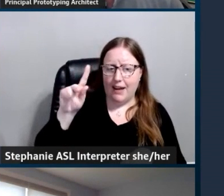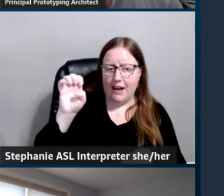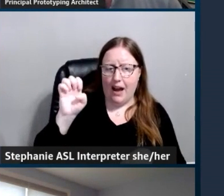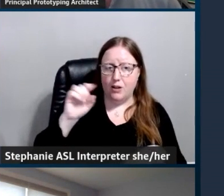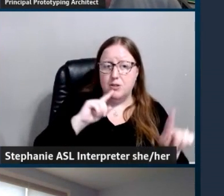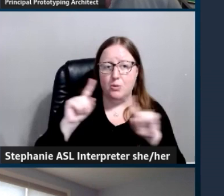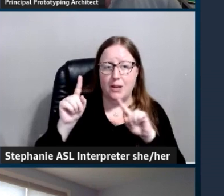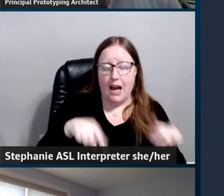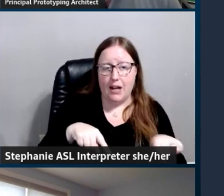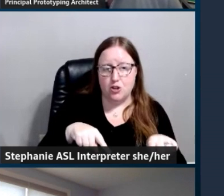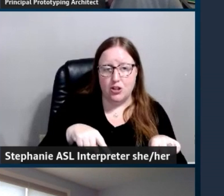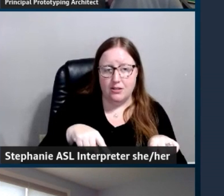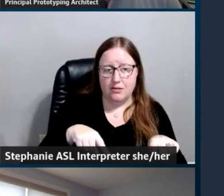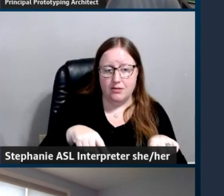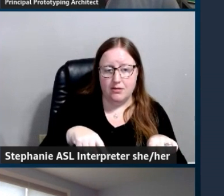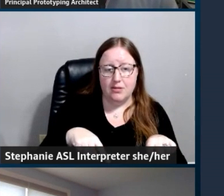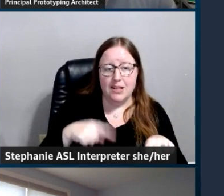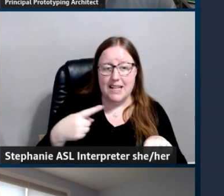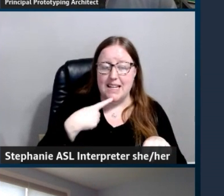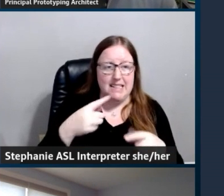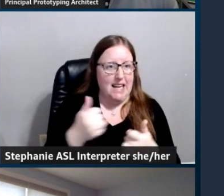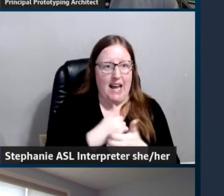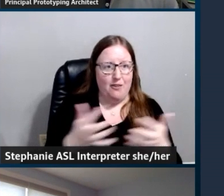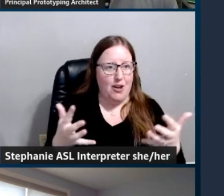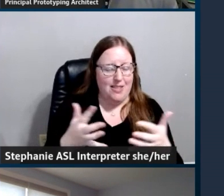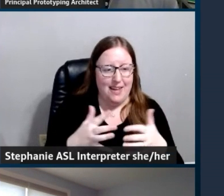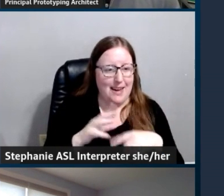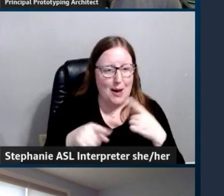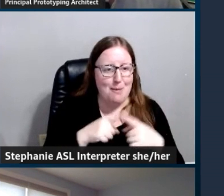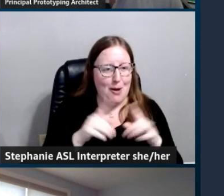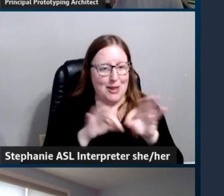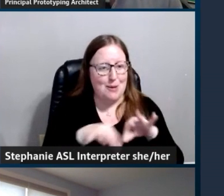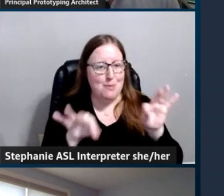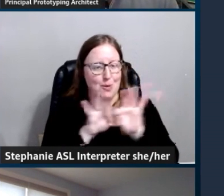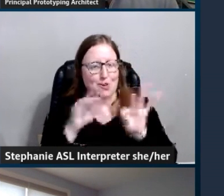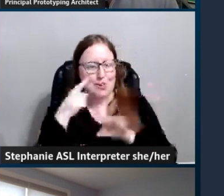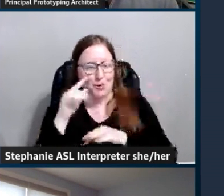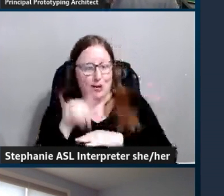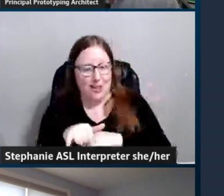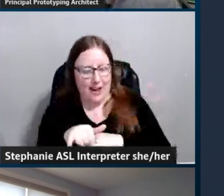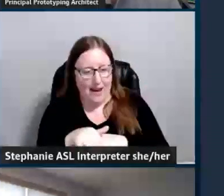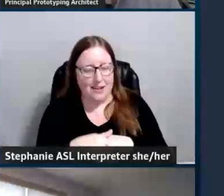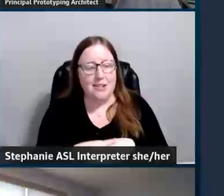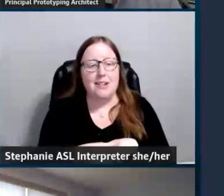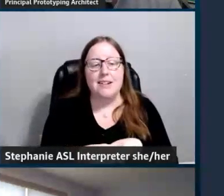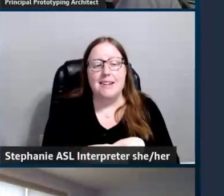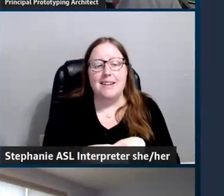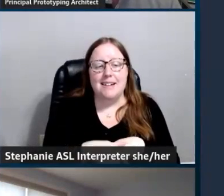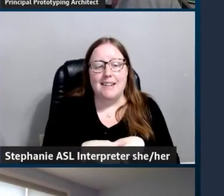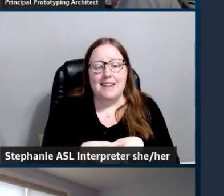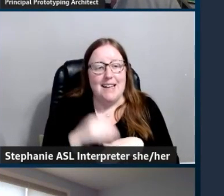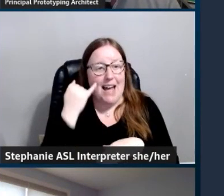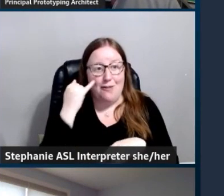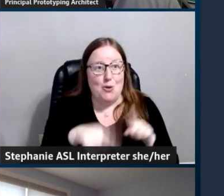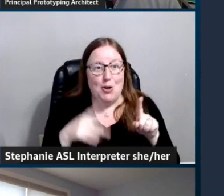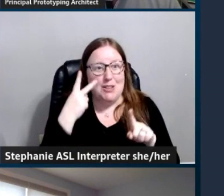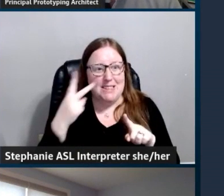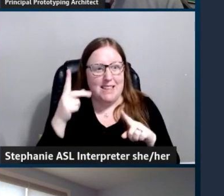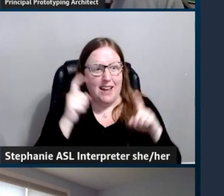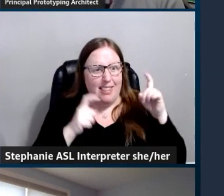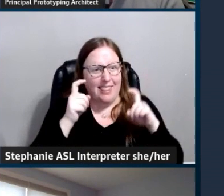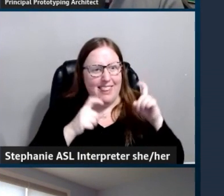reaction to me at least said it all about the importance of it for those who couldn't see him briefly.